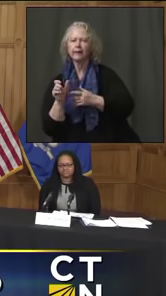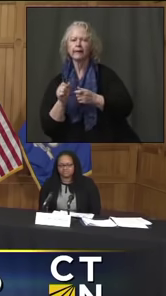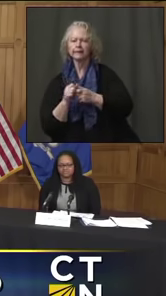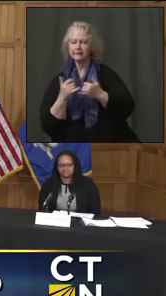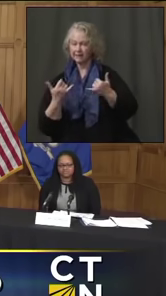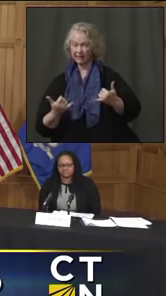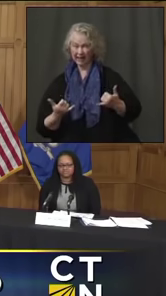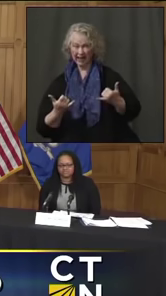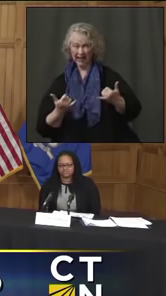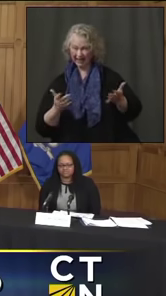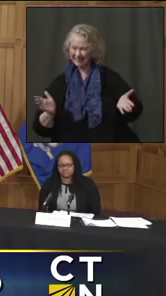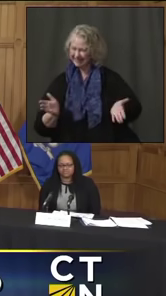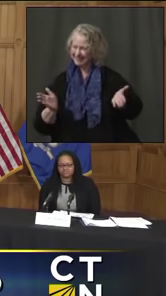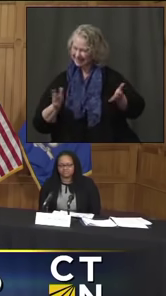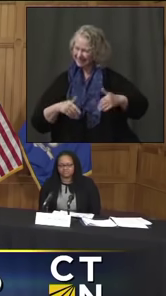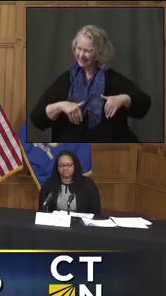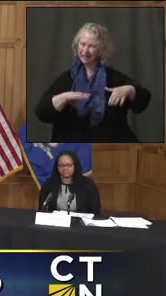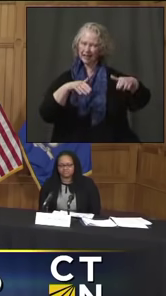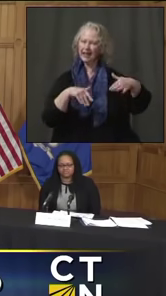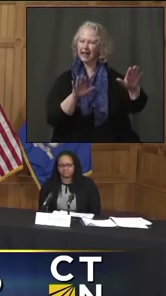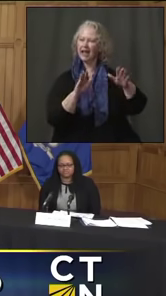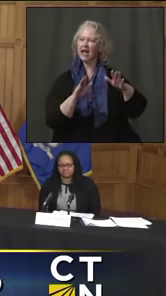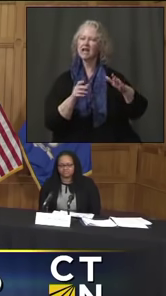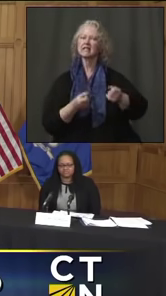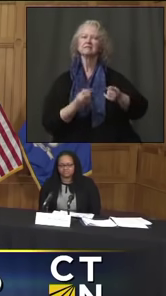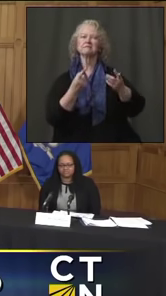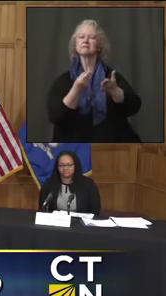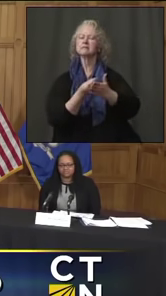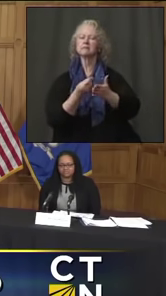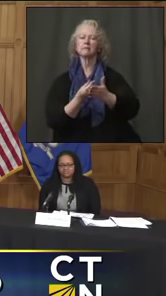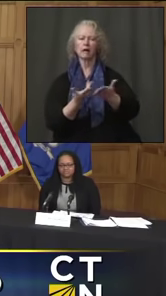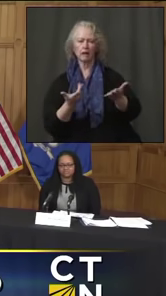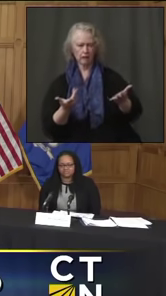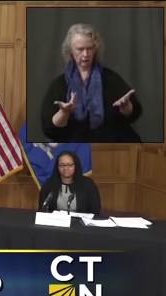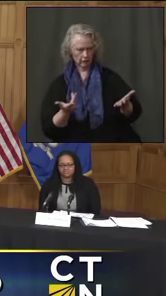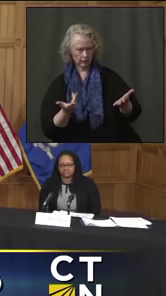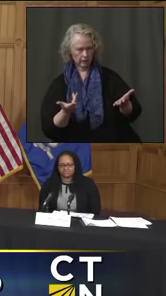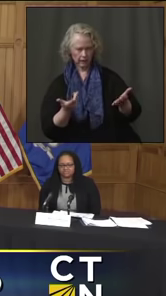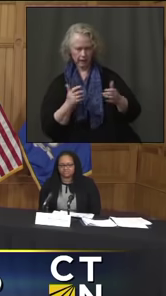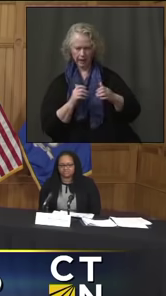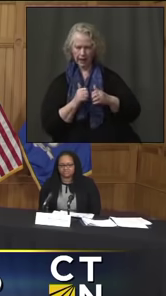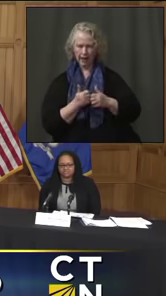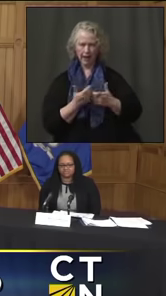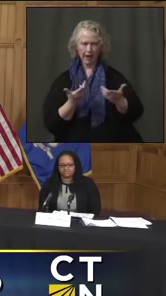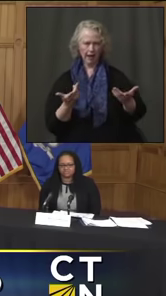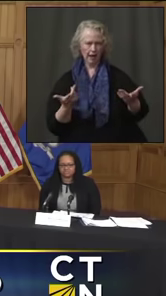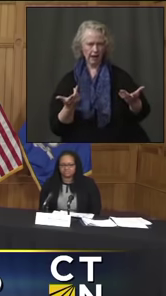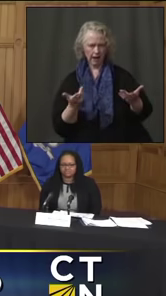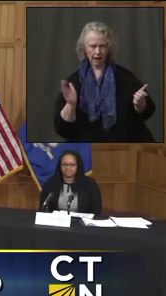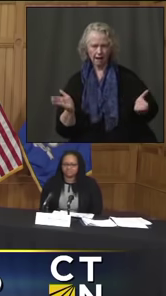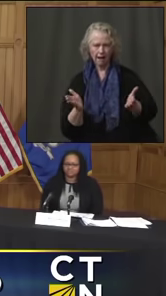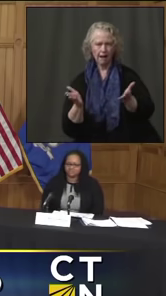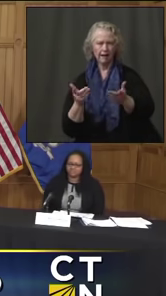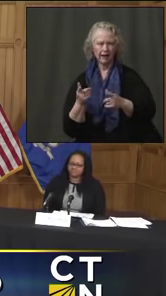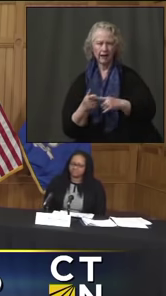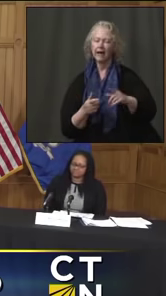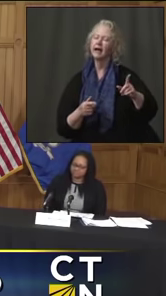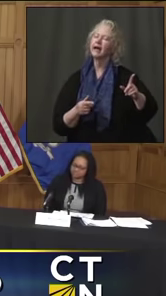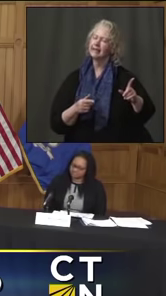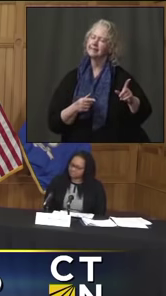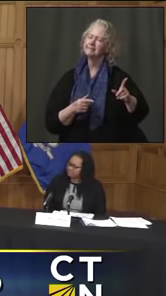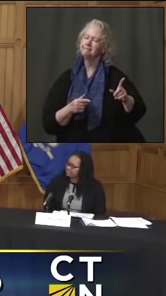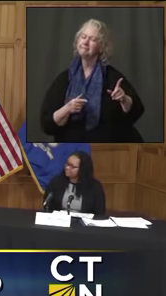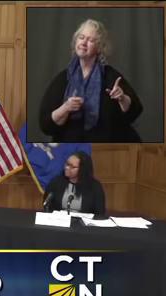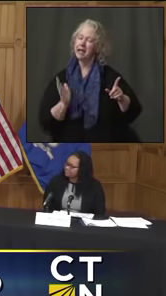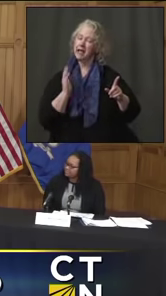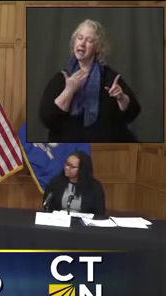out as the state begins to reopen and starting to spend some of that money outside the grocery store? I think our experience has been,